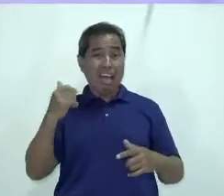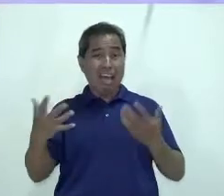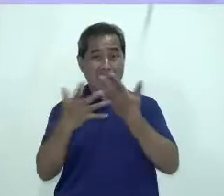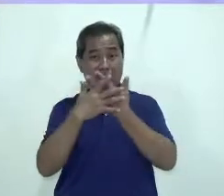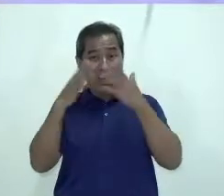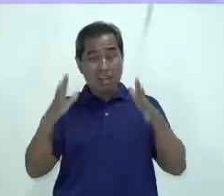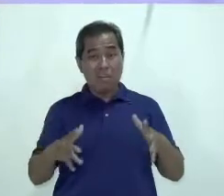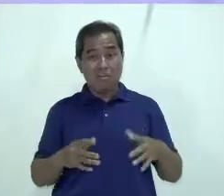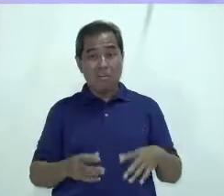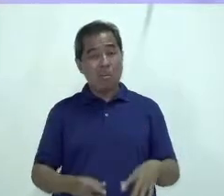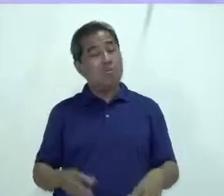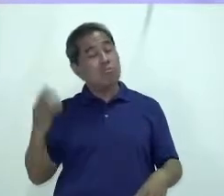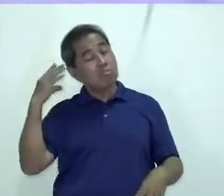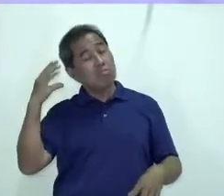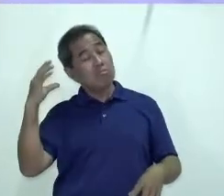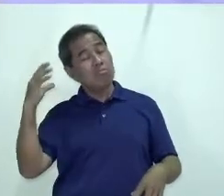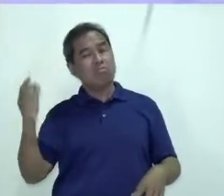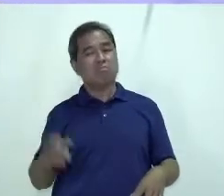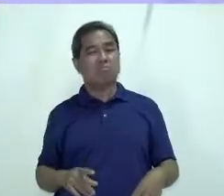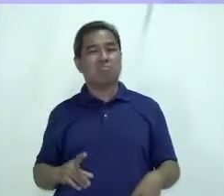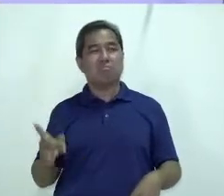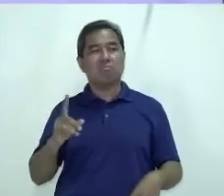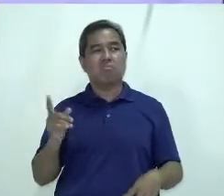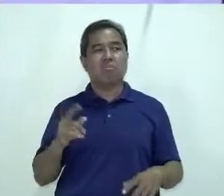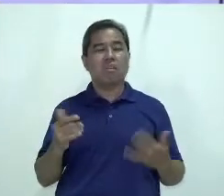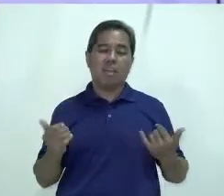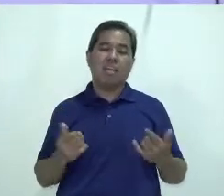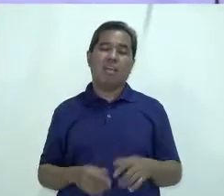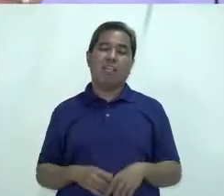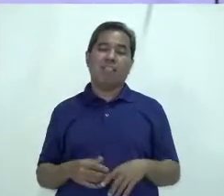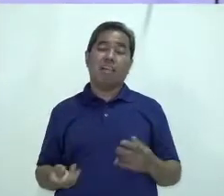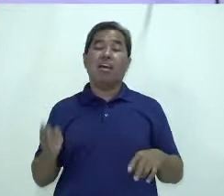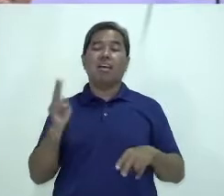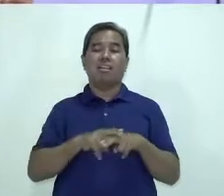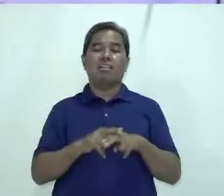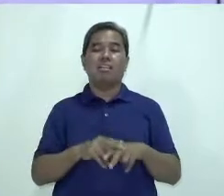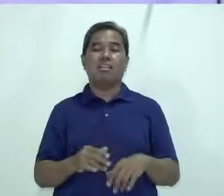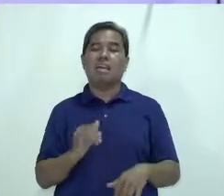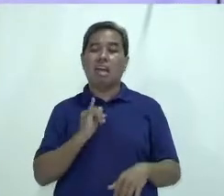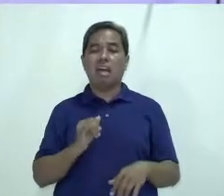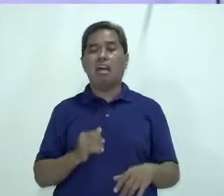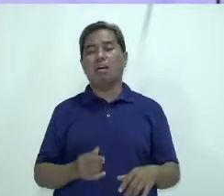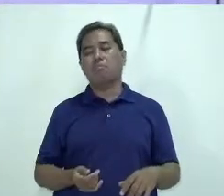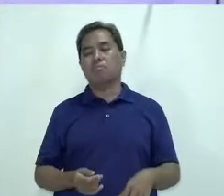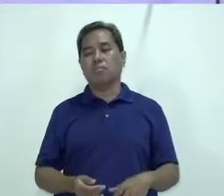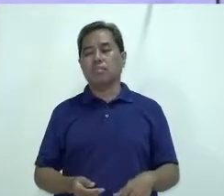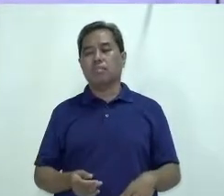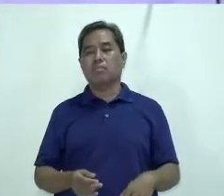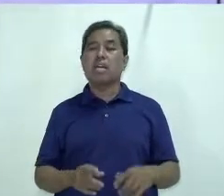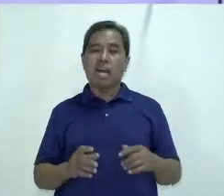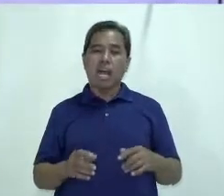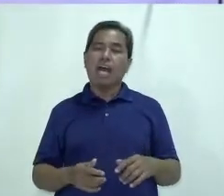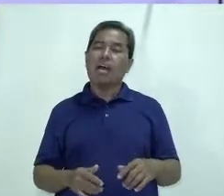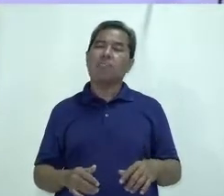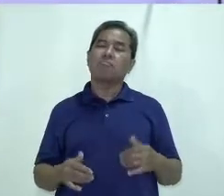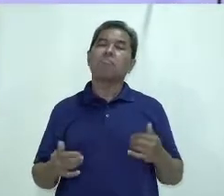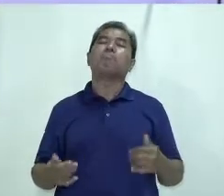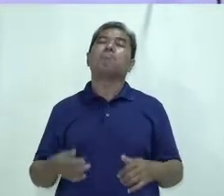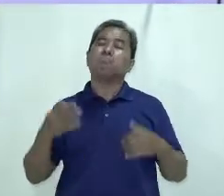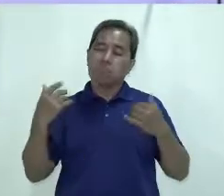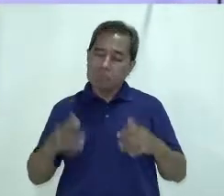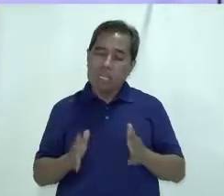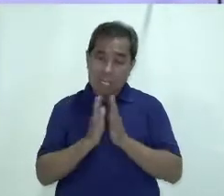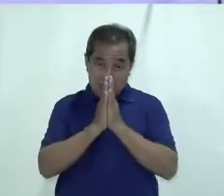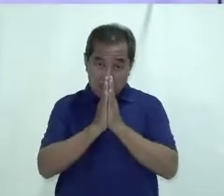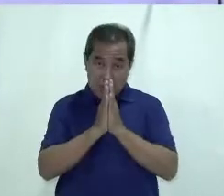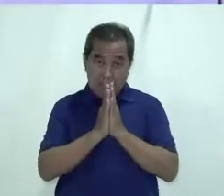right? What else am I going to do? I'm here. I'm sitting here. I might as well pray. I might as well start